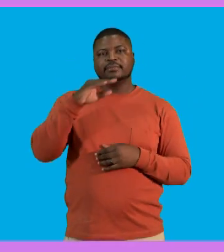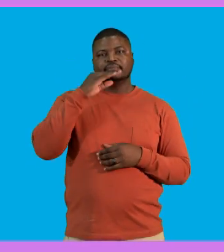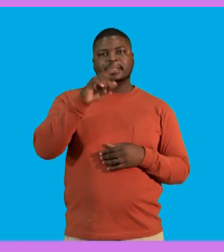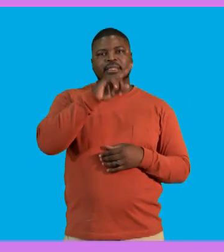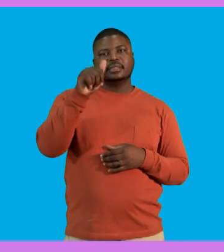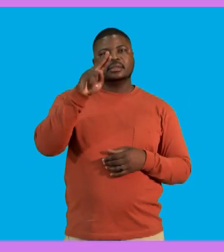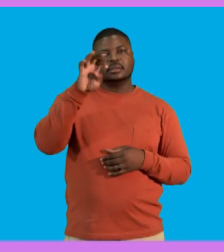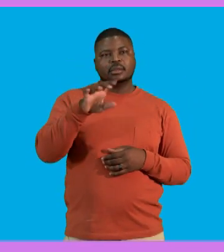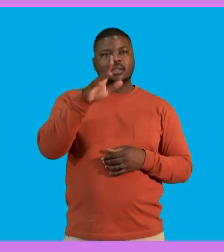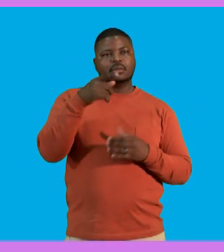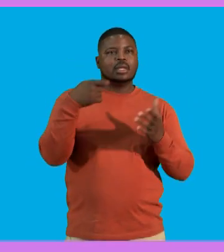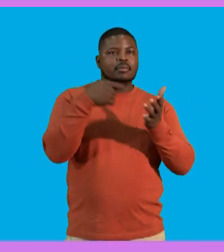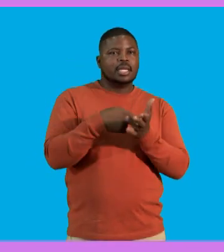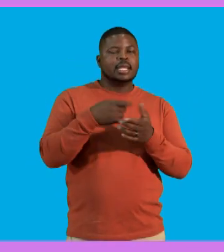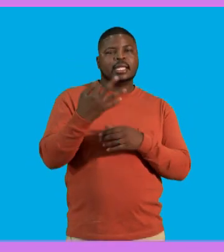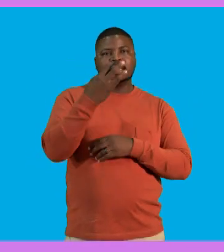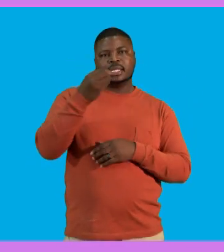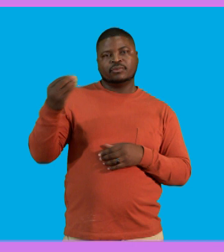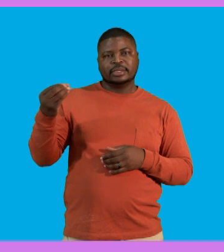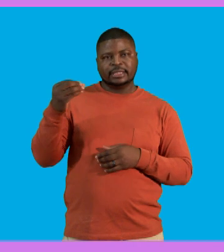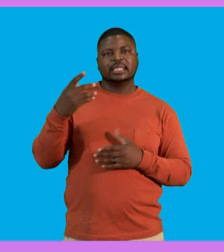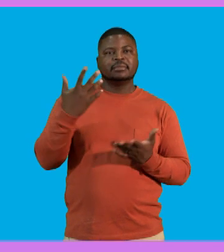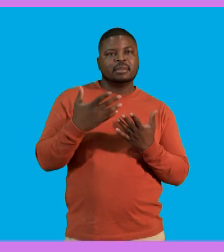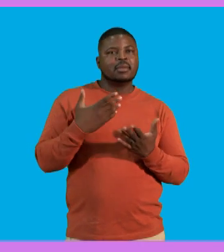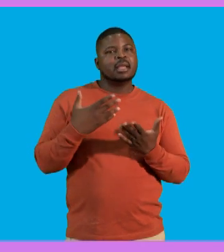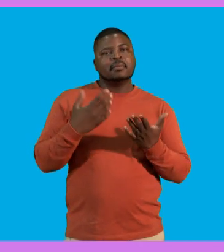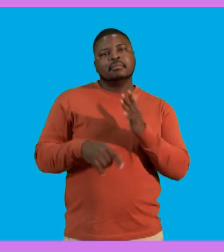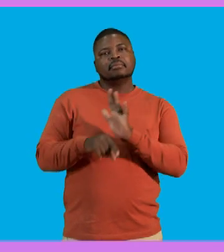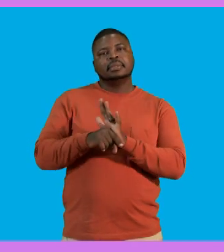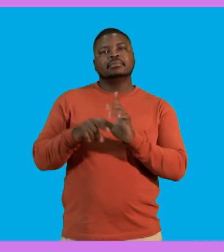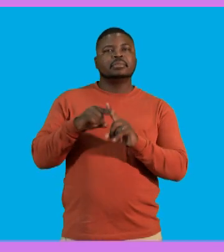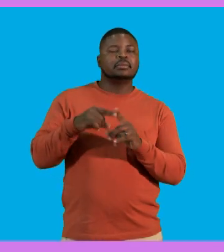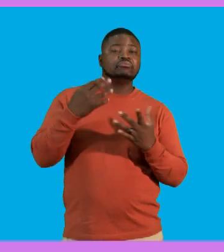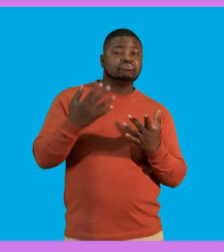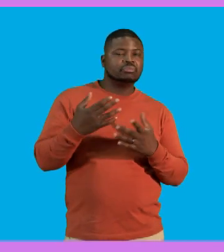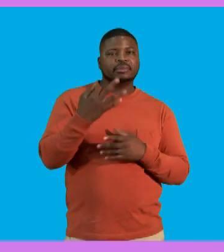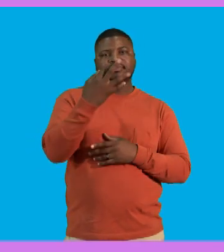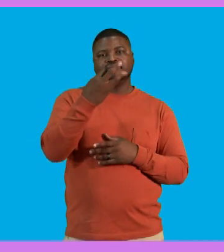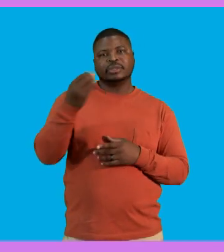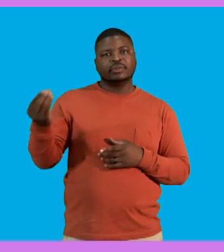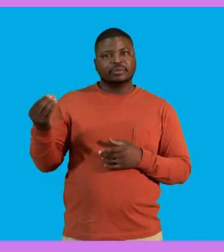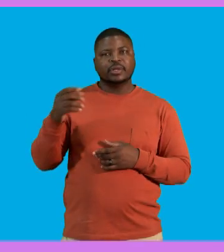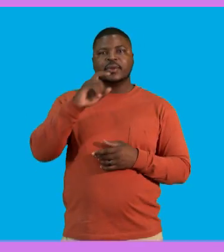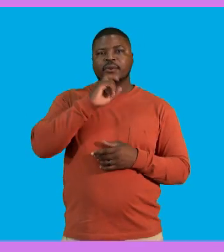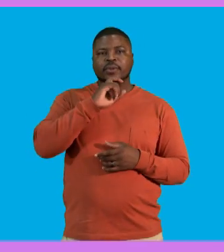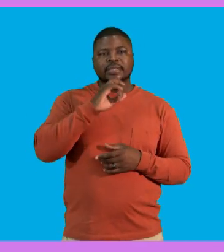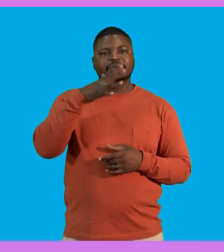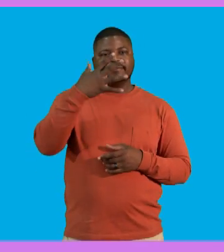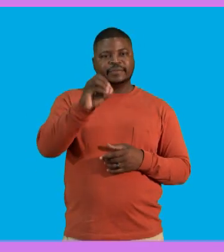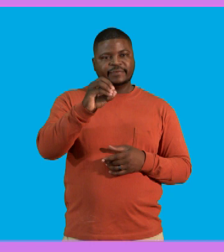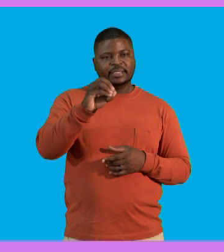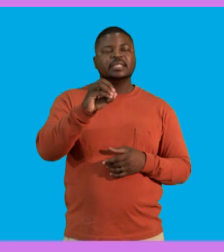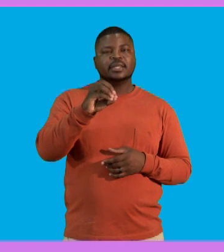means Zain will pay 300, approximately 300 rands for using